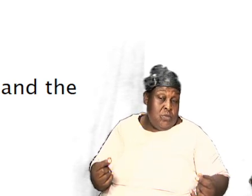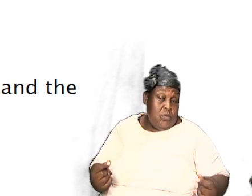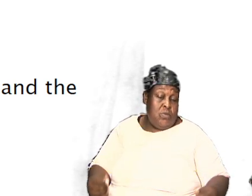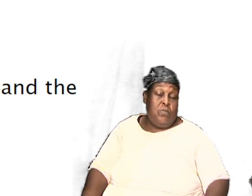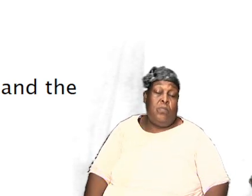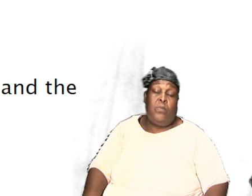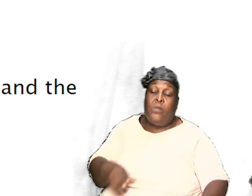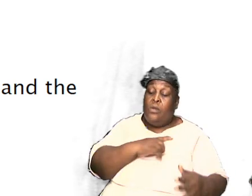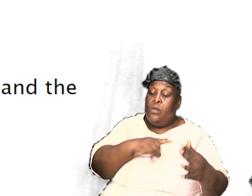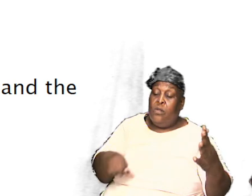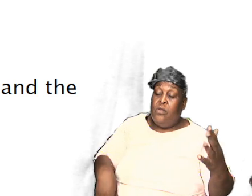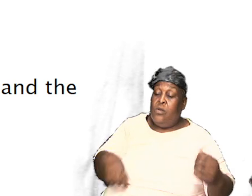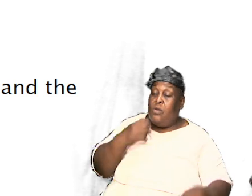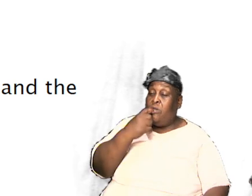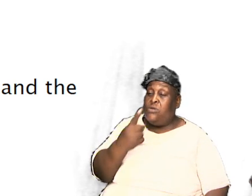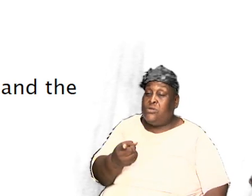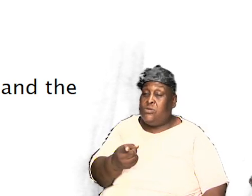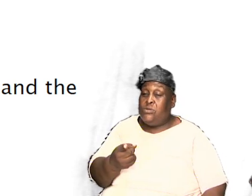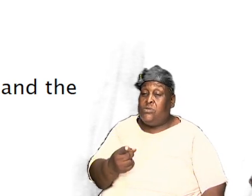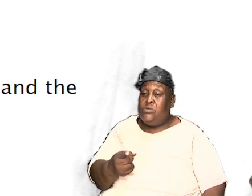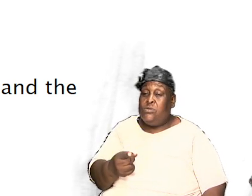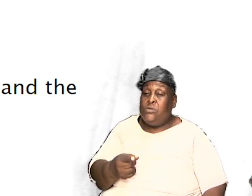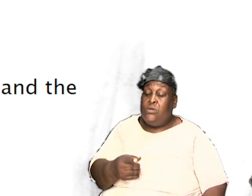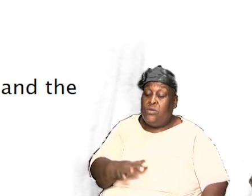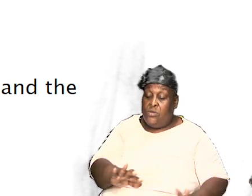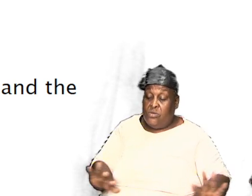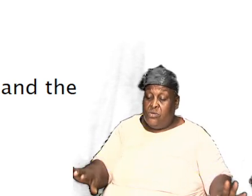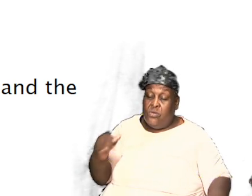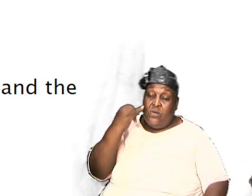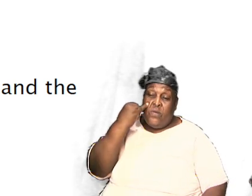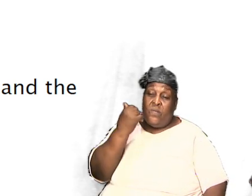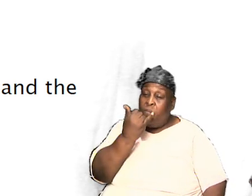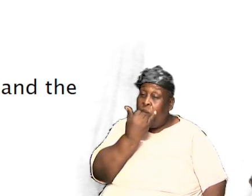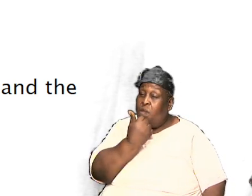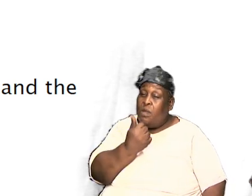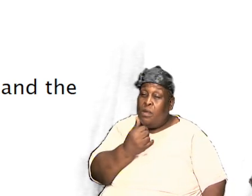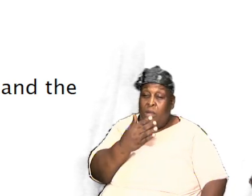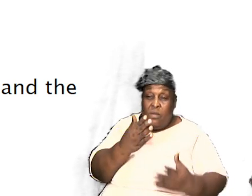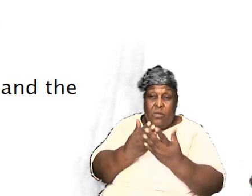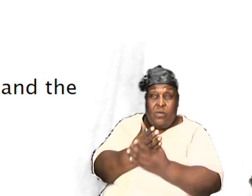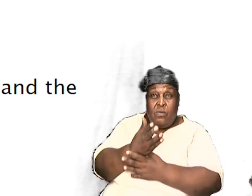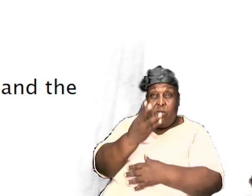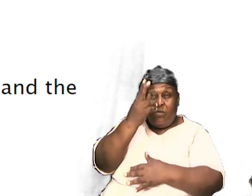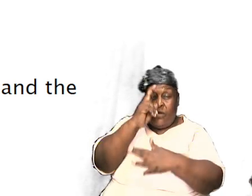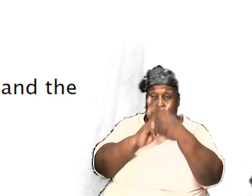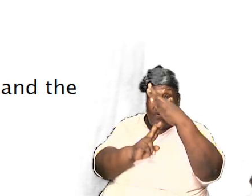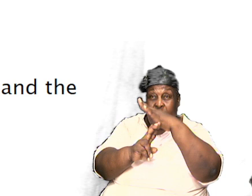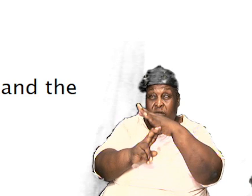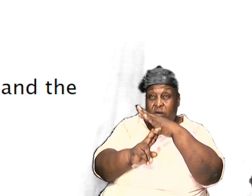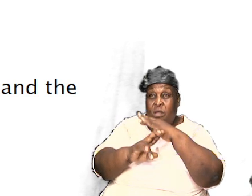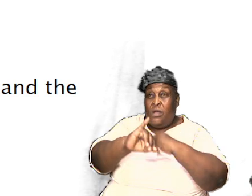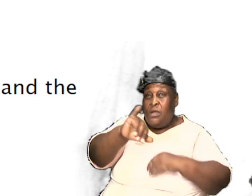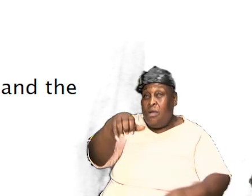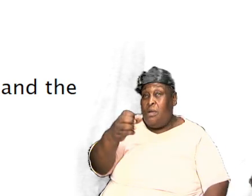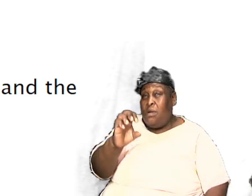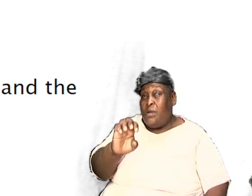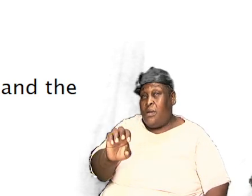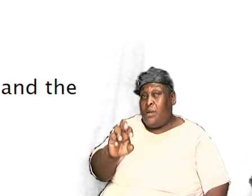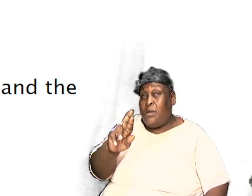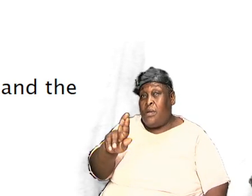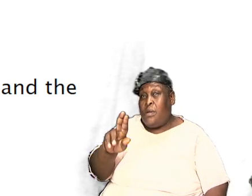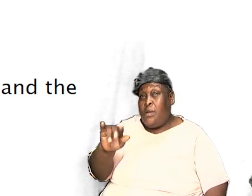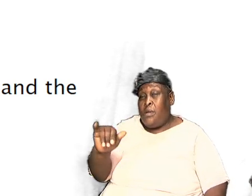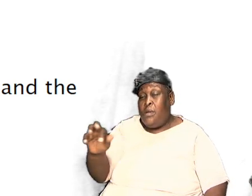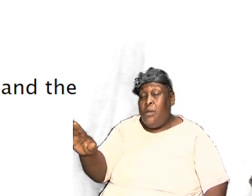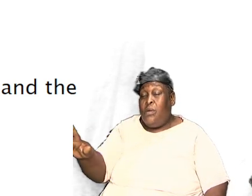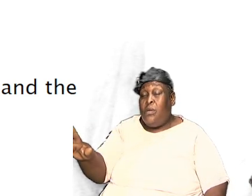The Lord said to the children of Israel to the prophet Jeremiah, he said, I will put your curse over your